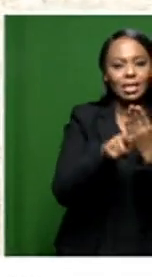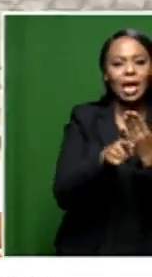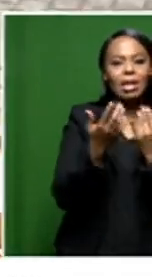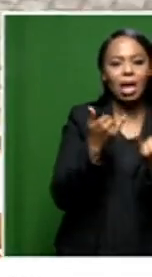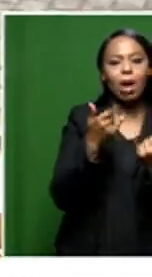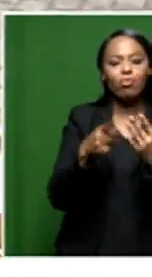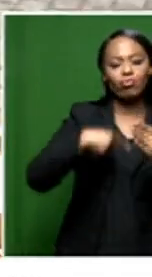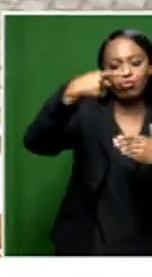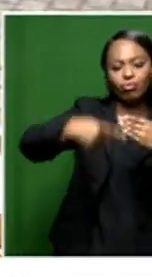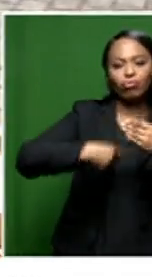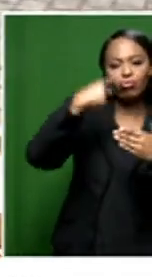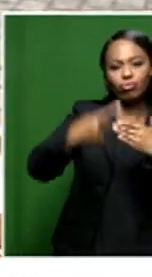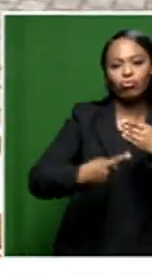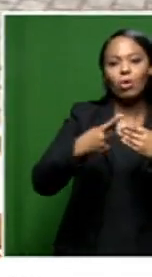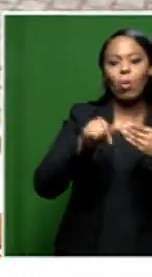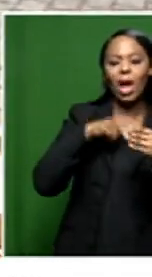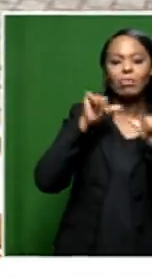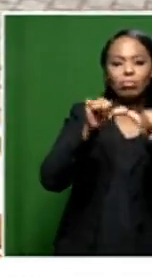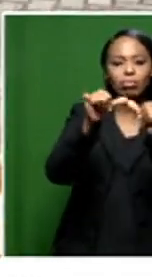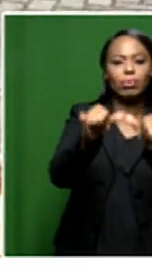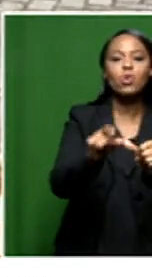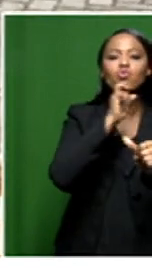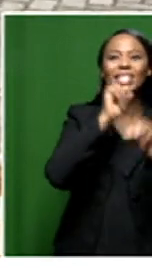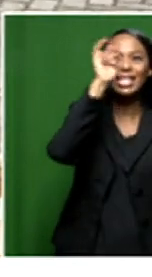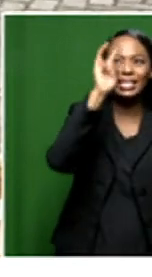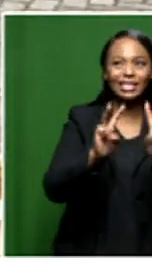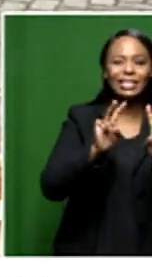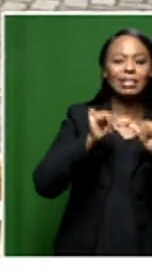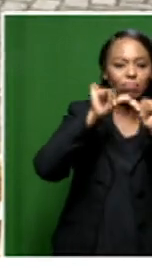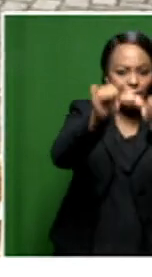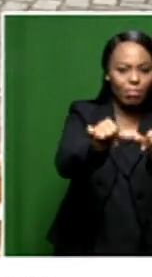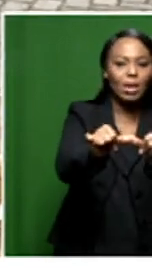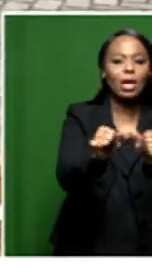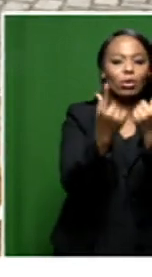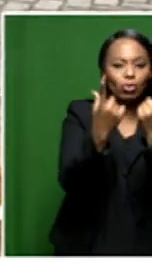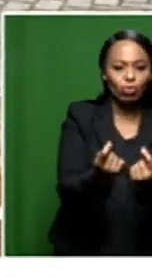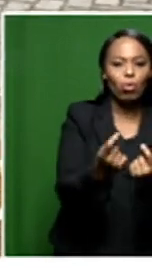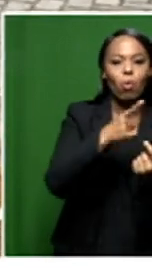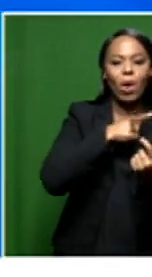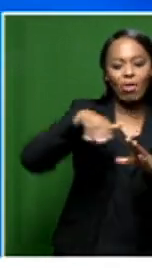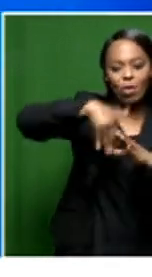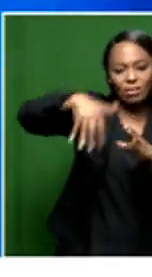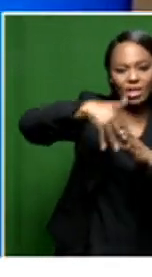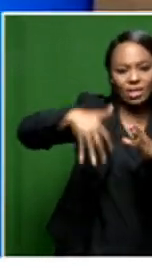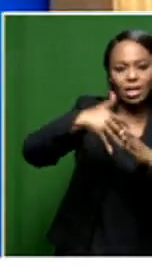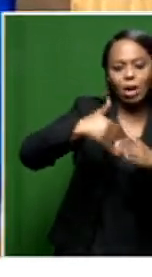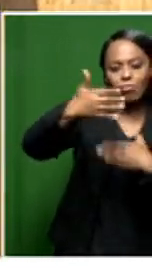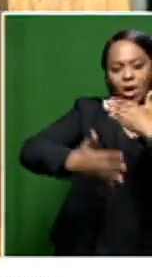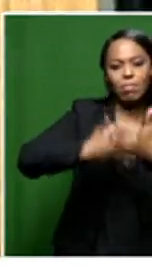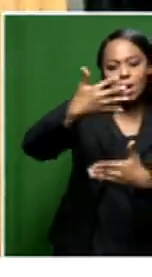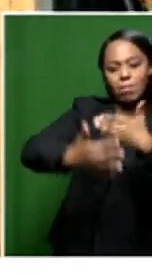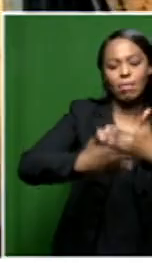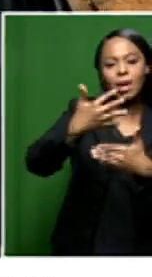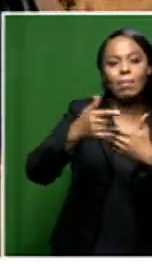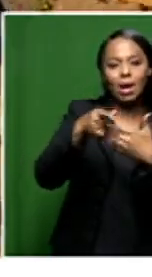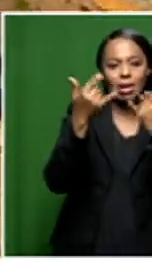the sustainability as well as the usability of the Divya washing machine, which is the Washing Machine Project's current hand-cranked washing